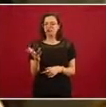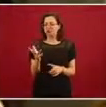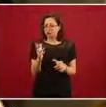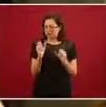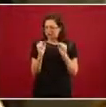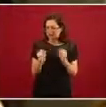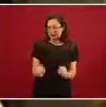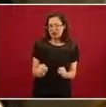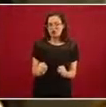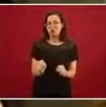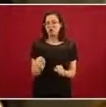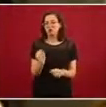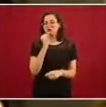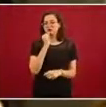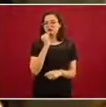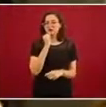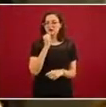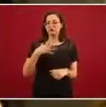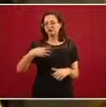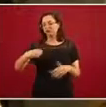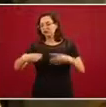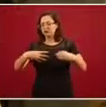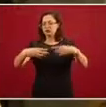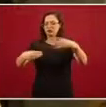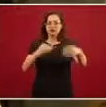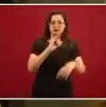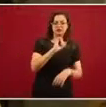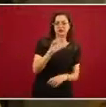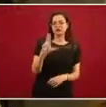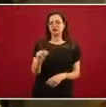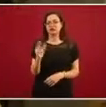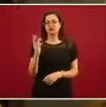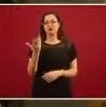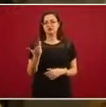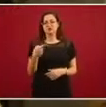Can they transmit the virus even though they have no symptoms?